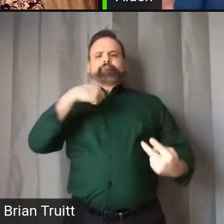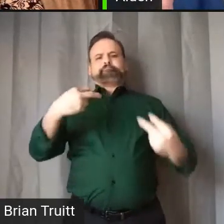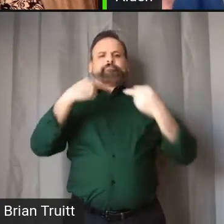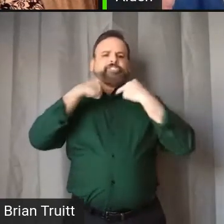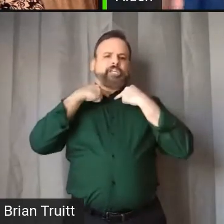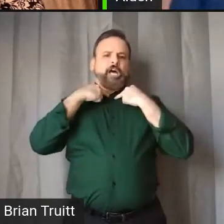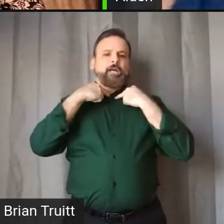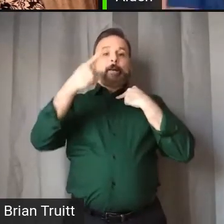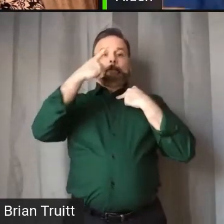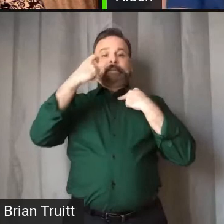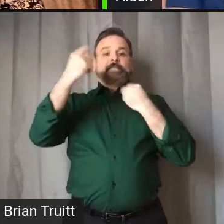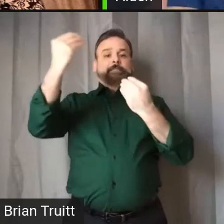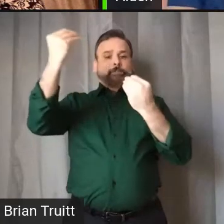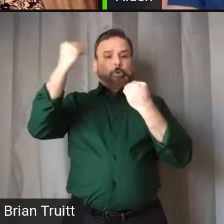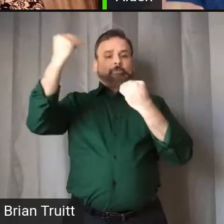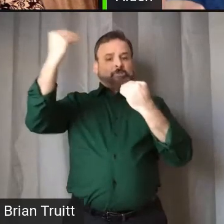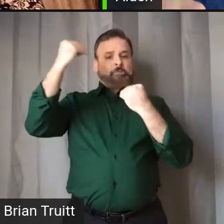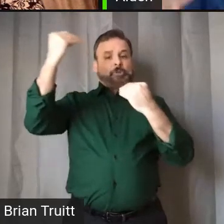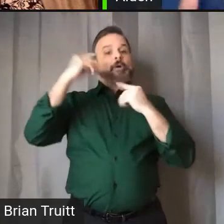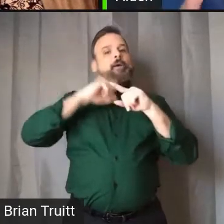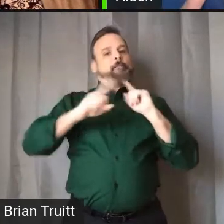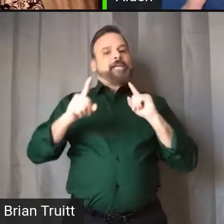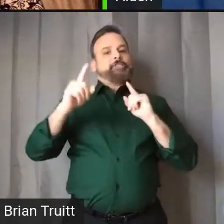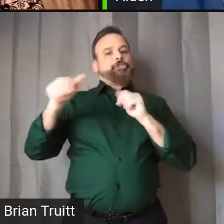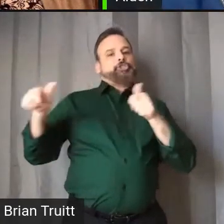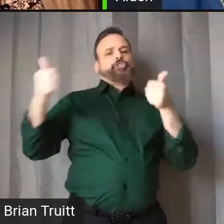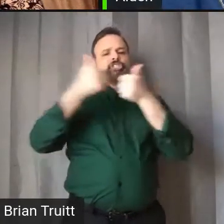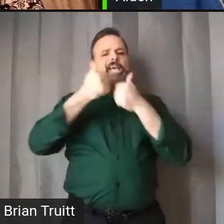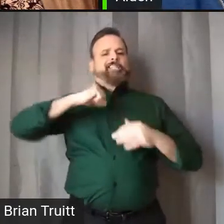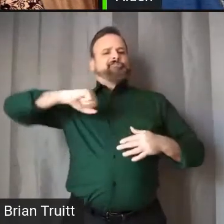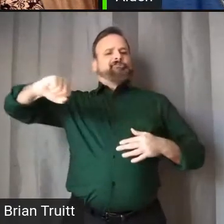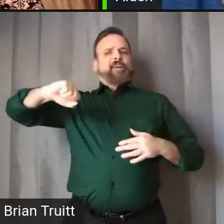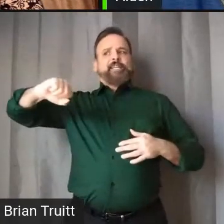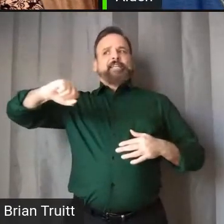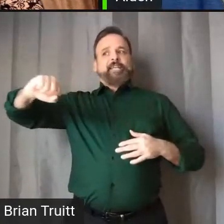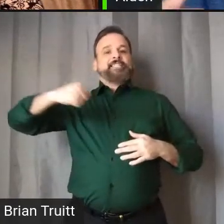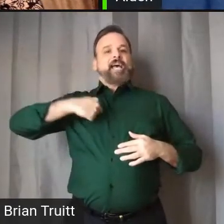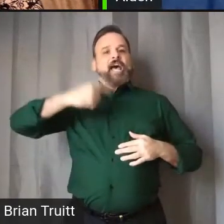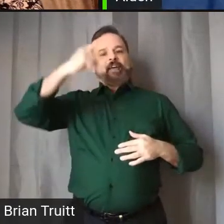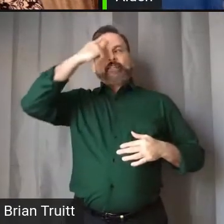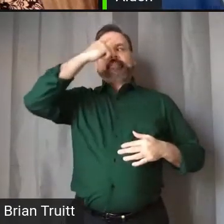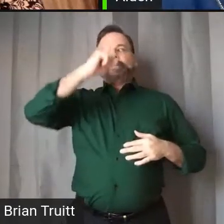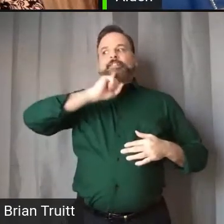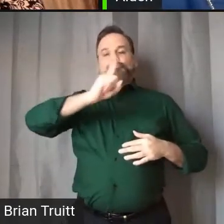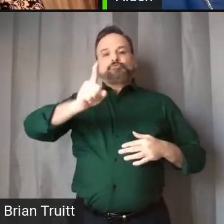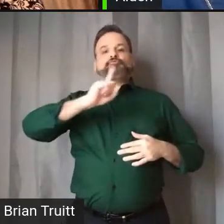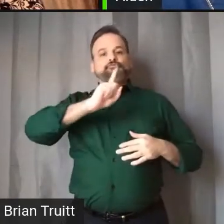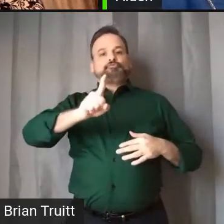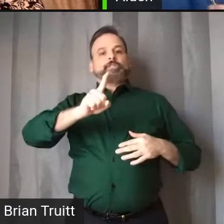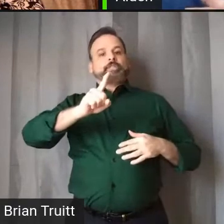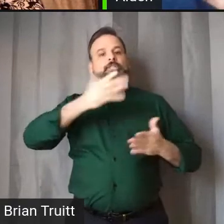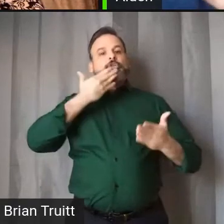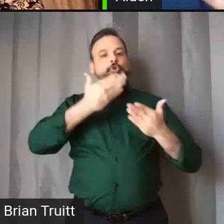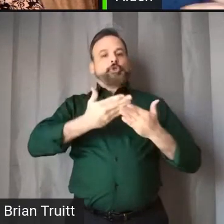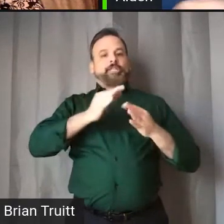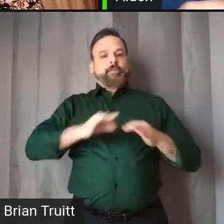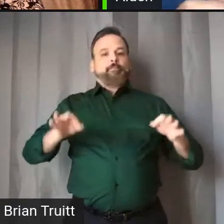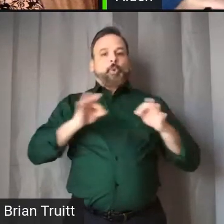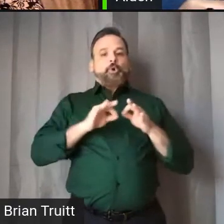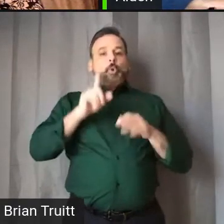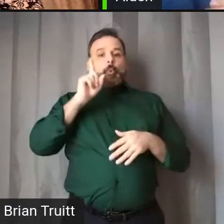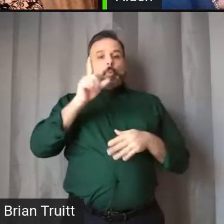they've been told, but challenging it and fighting against it. And I think that's really good and important. Let's take